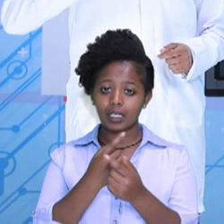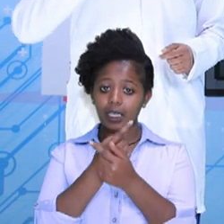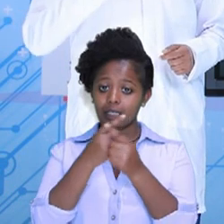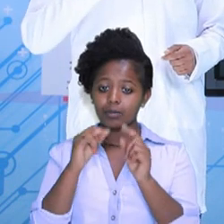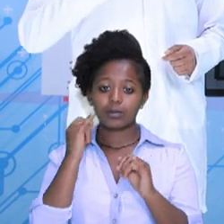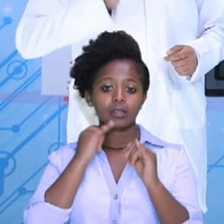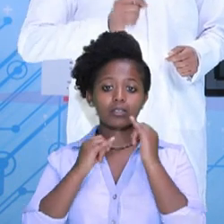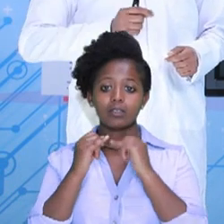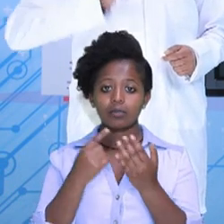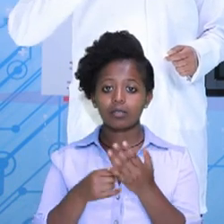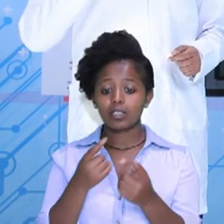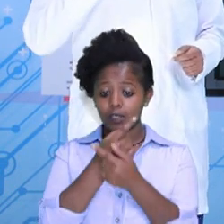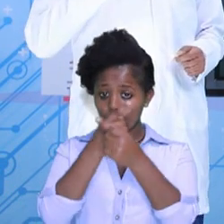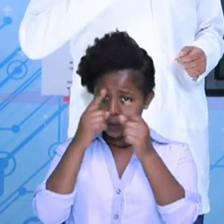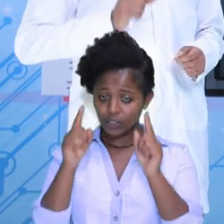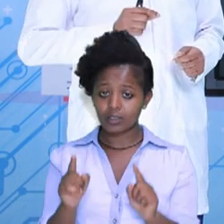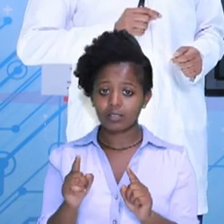To get a solution,